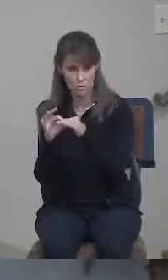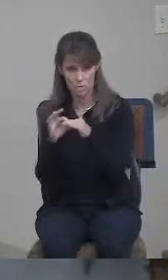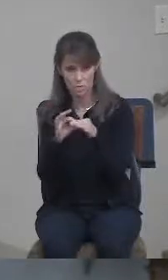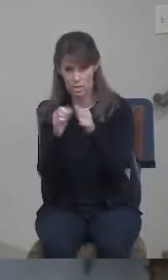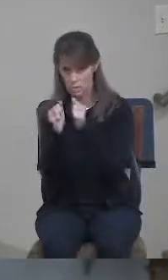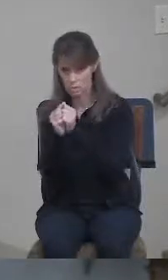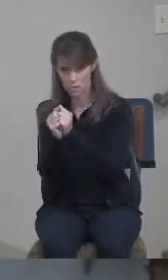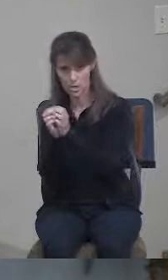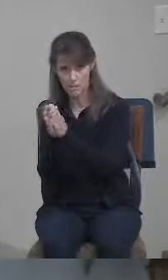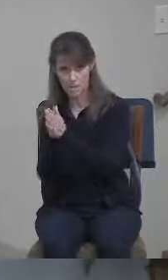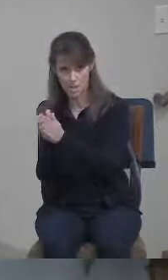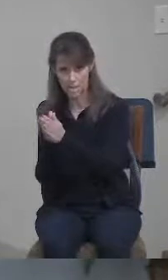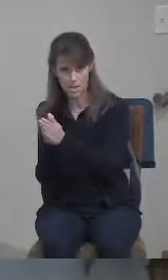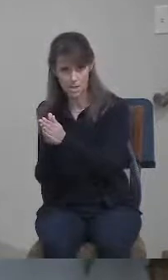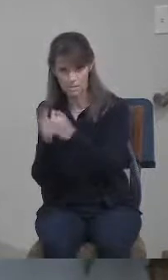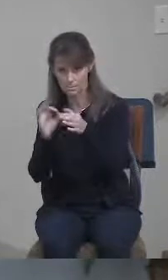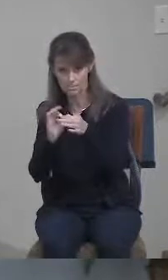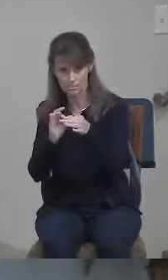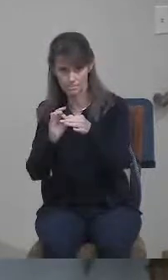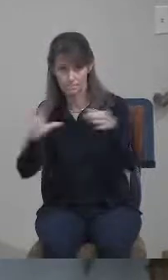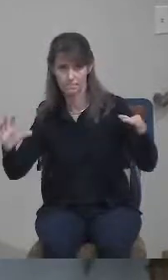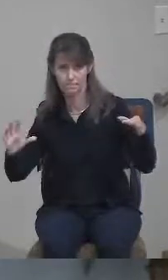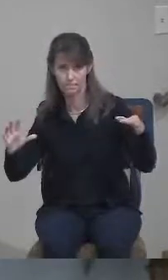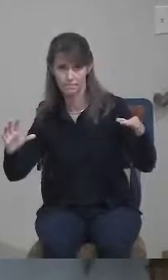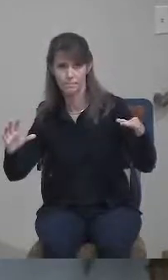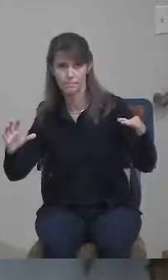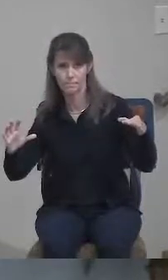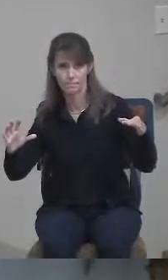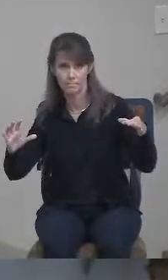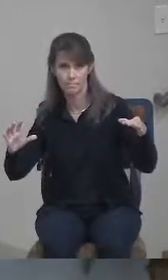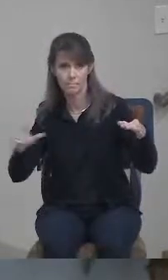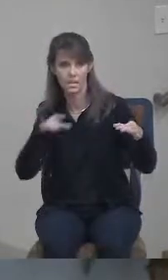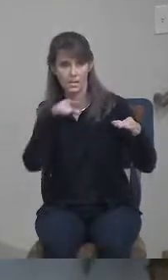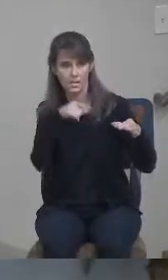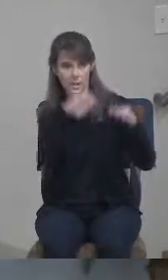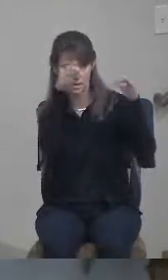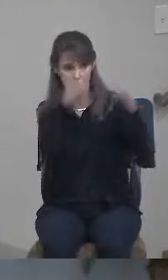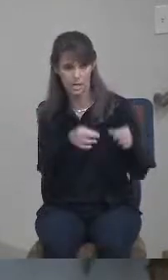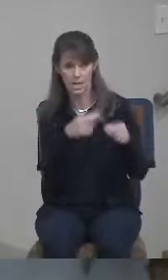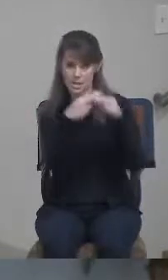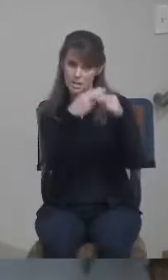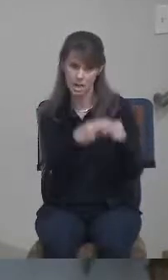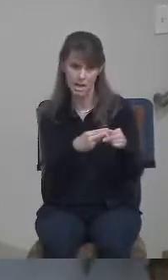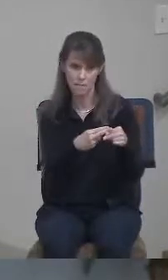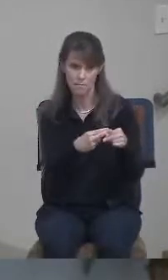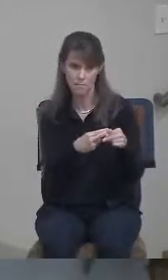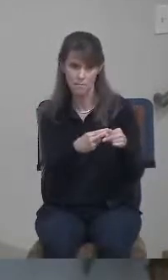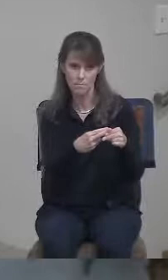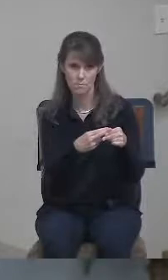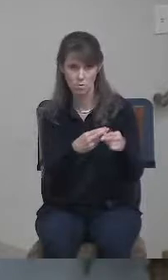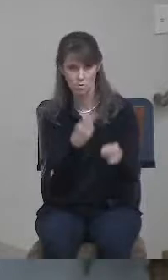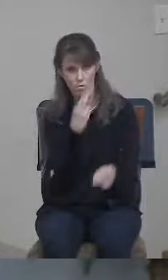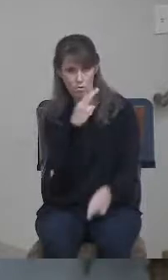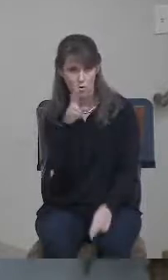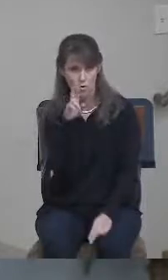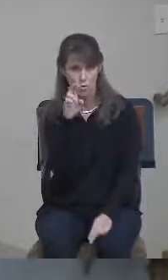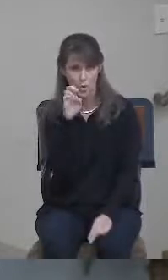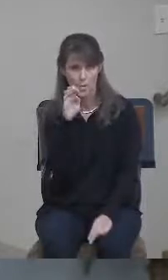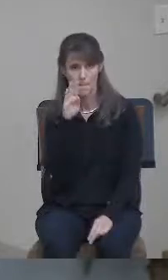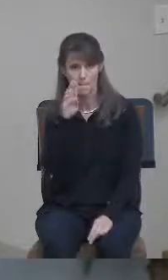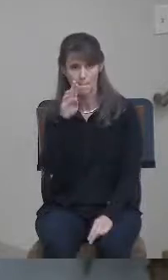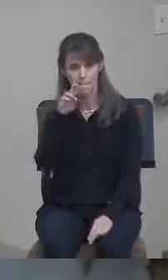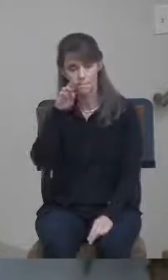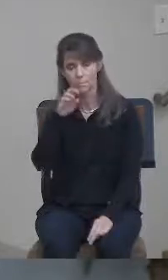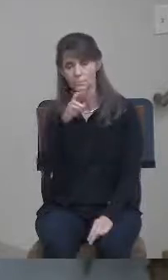Methodist Episcopal Church. They took the name Republican Methodists. Theirs was a Republican,